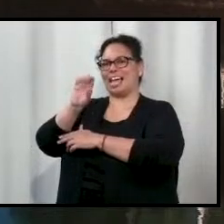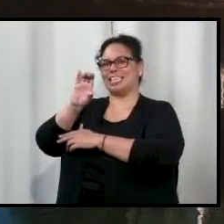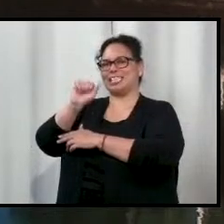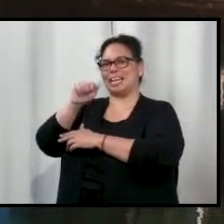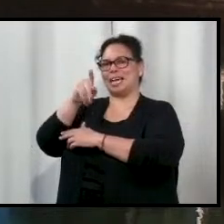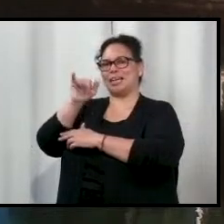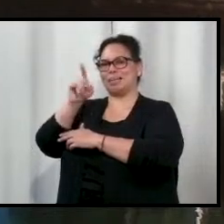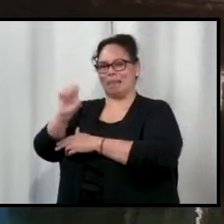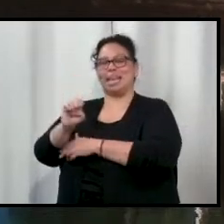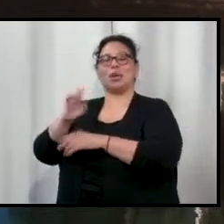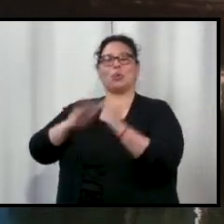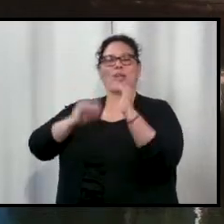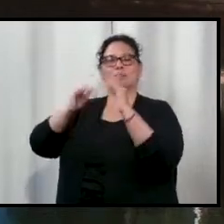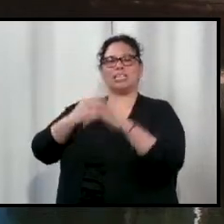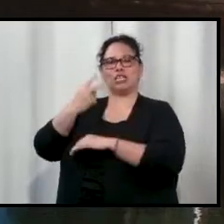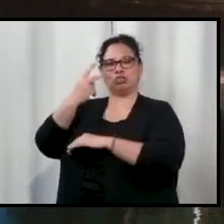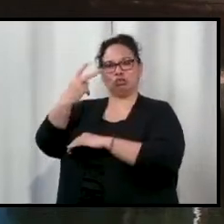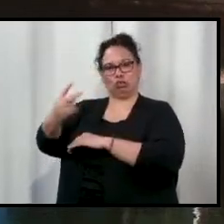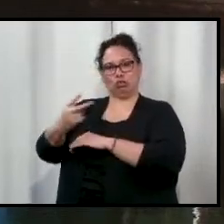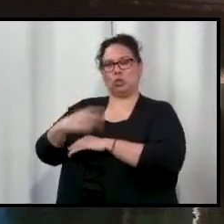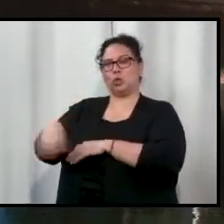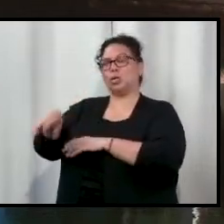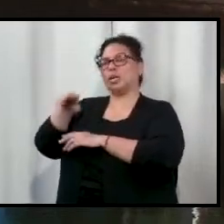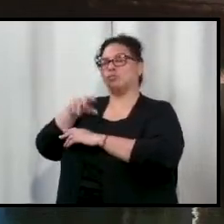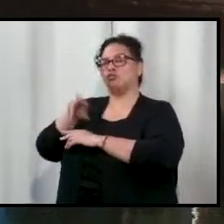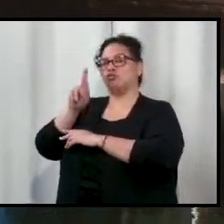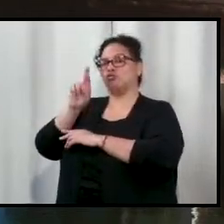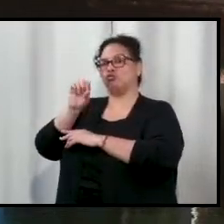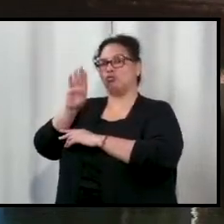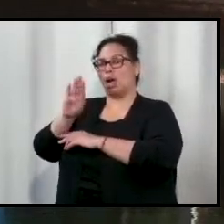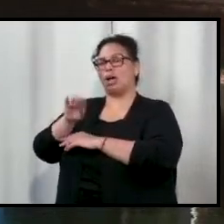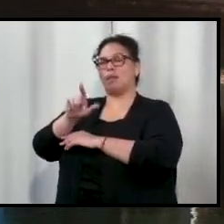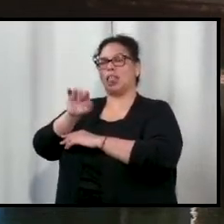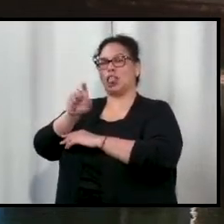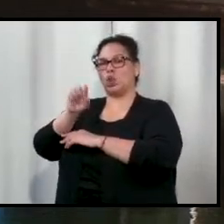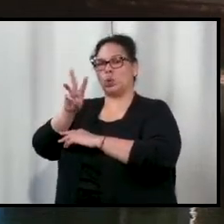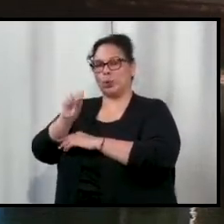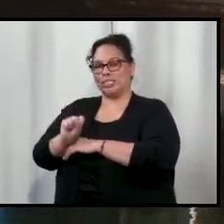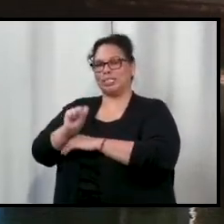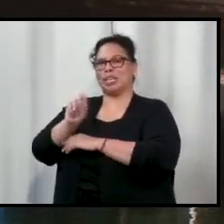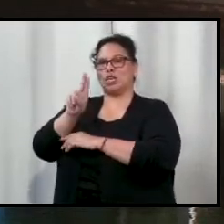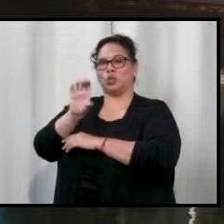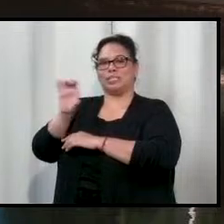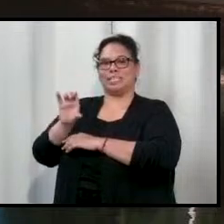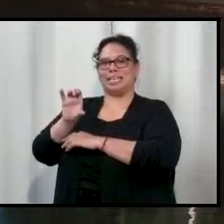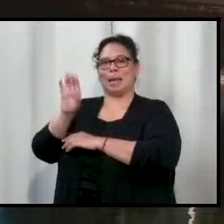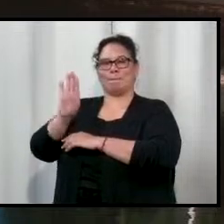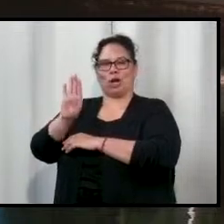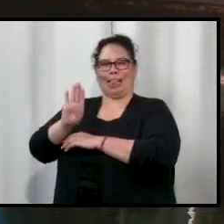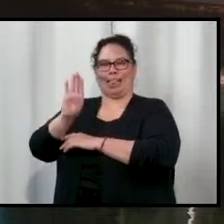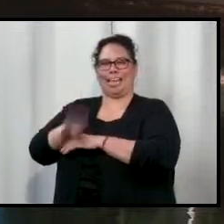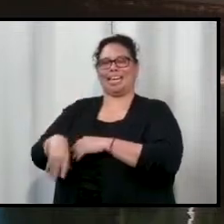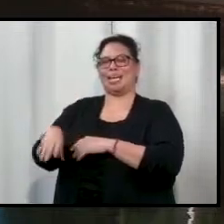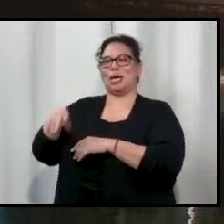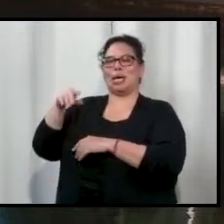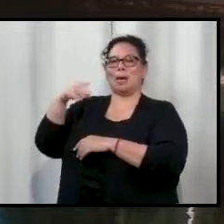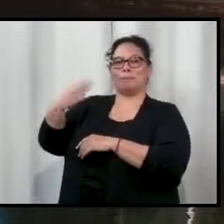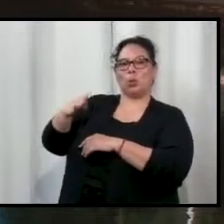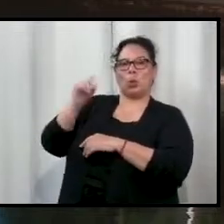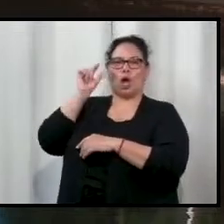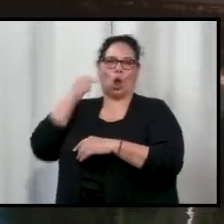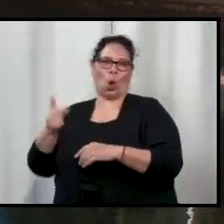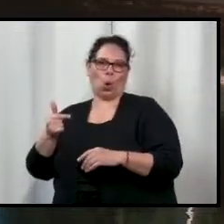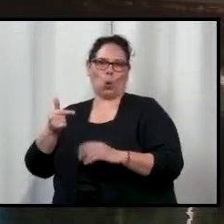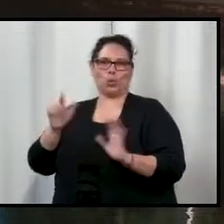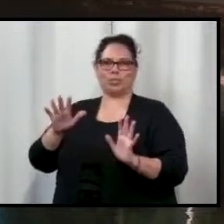yep. We're building 2 satellites for Rob Lewis, UC Berkeley. Nice. We call the spacecraft Gold and Blue, or Blue and Gold. I